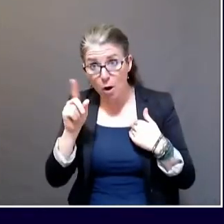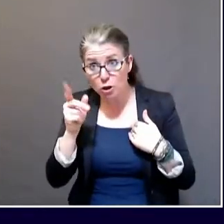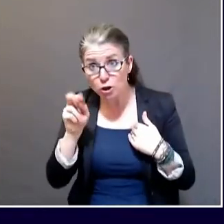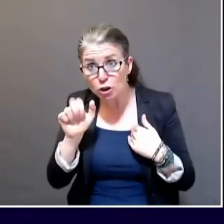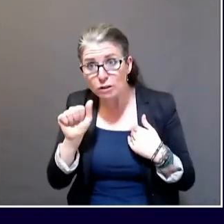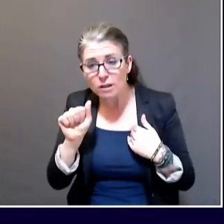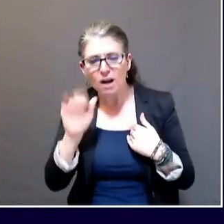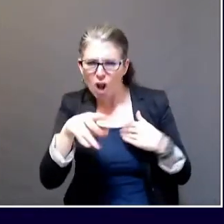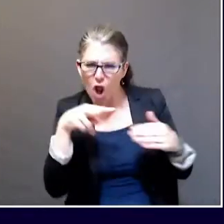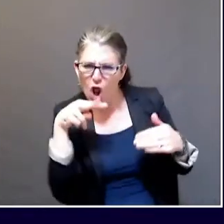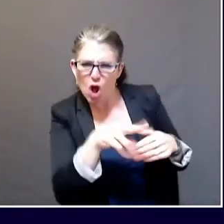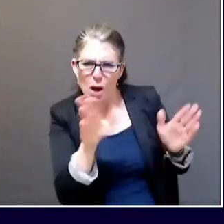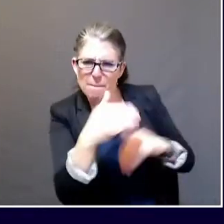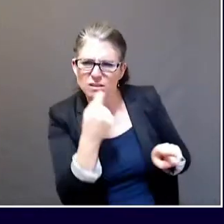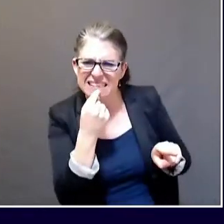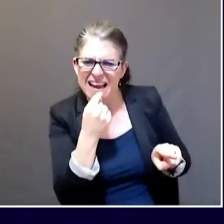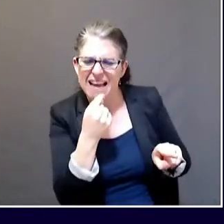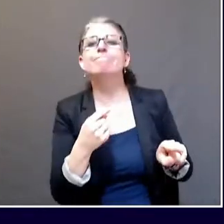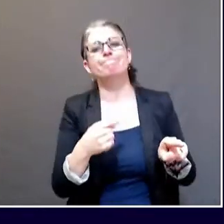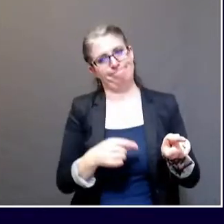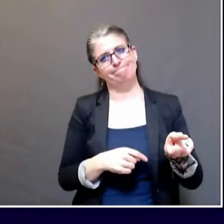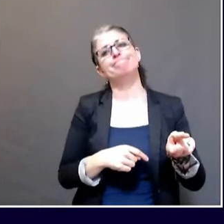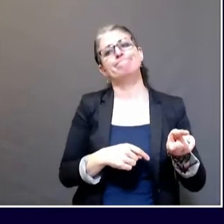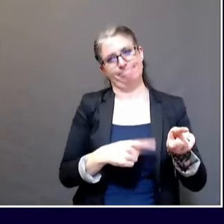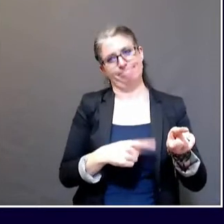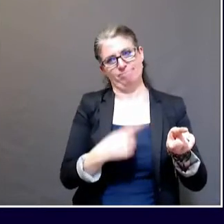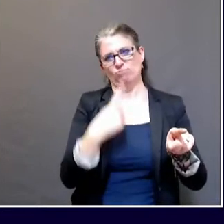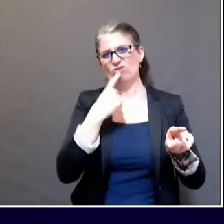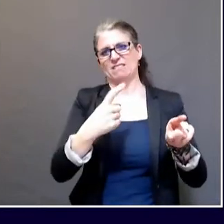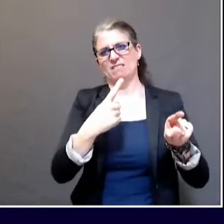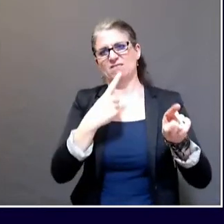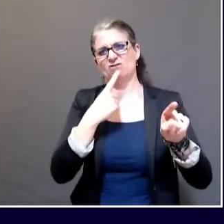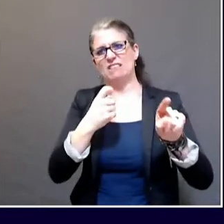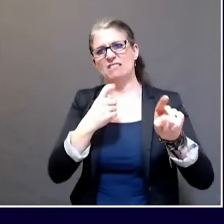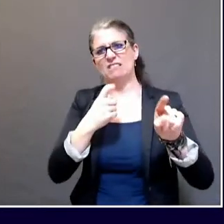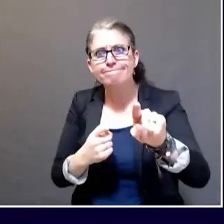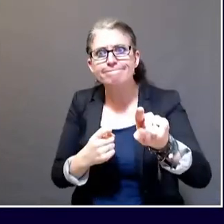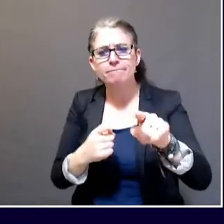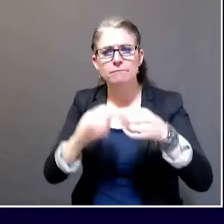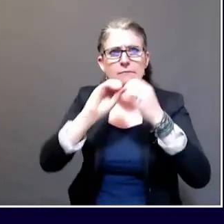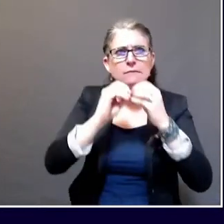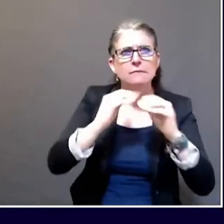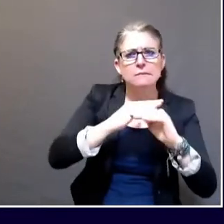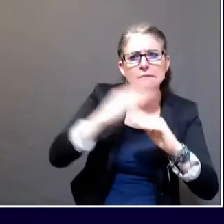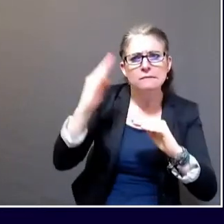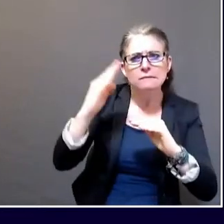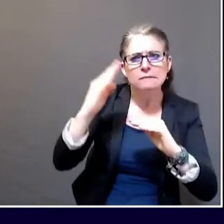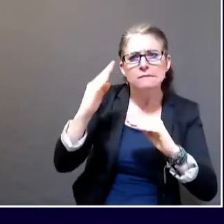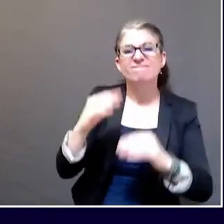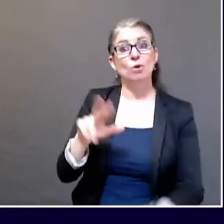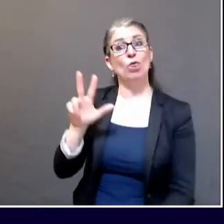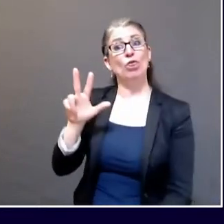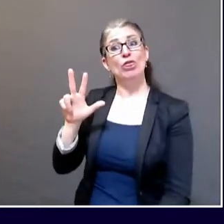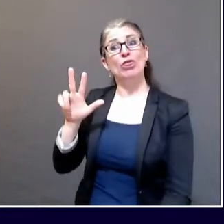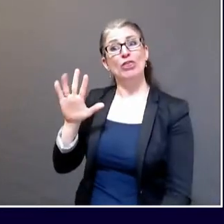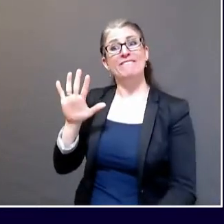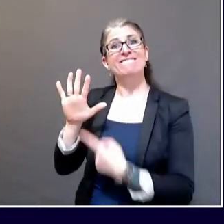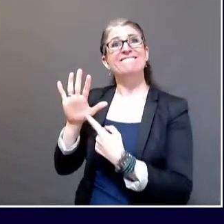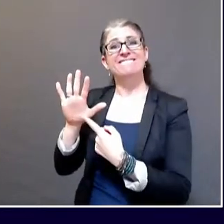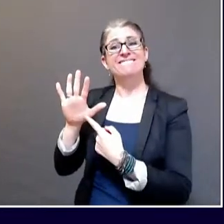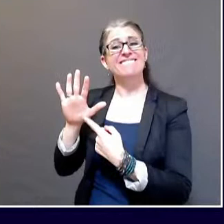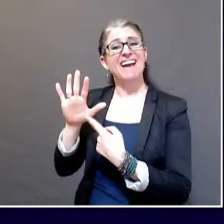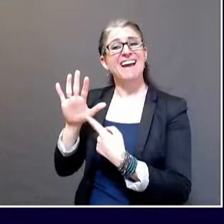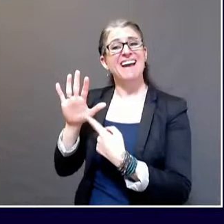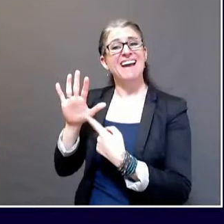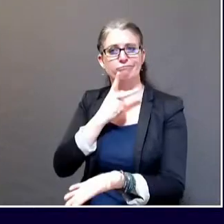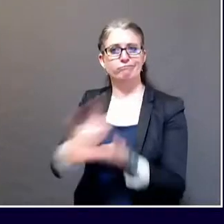having done so, we learned that 35 of the sites that were receiving Moderna vaccine yesterday, comprising